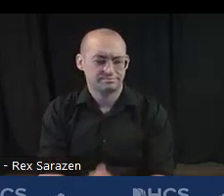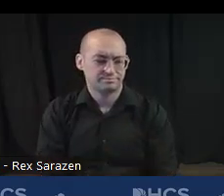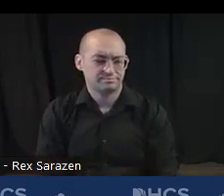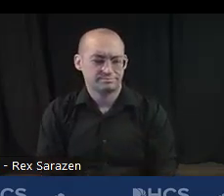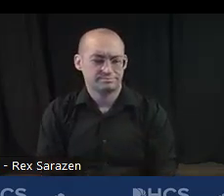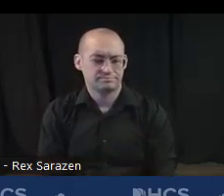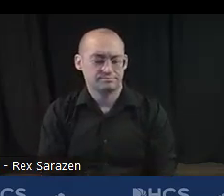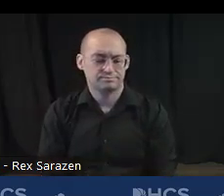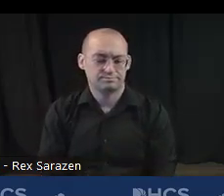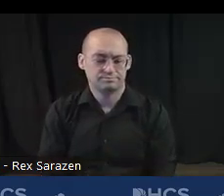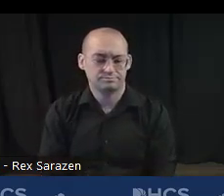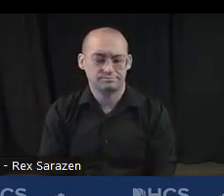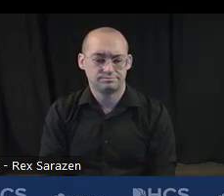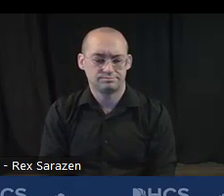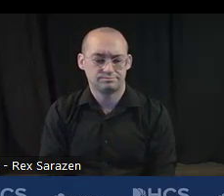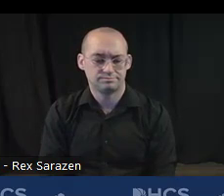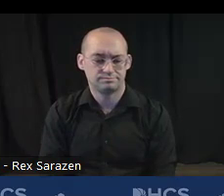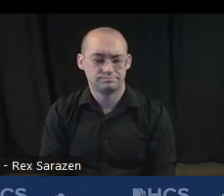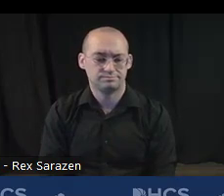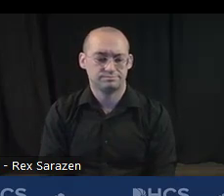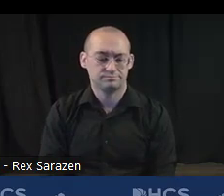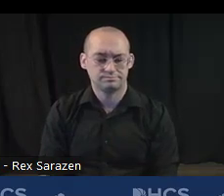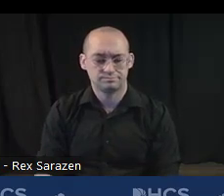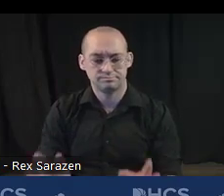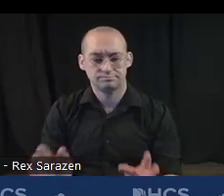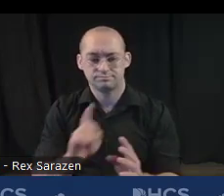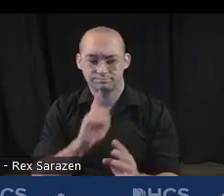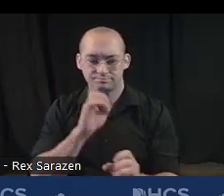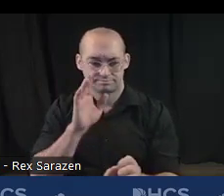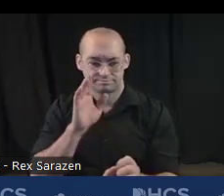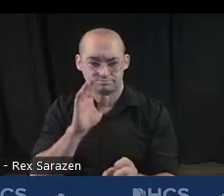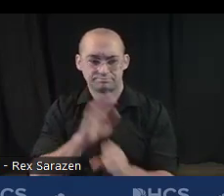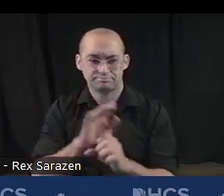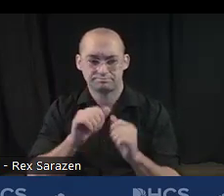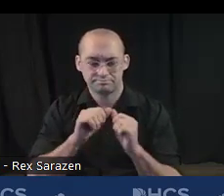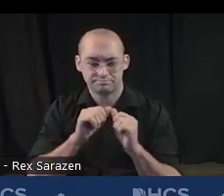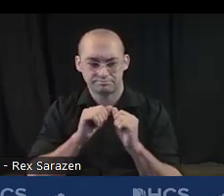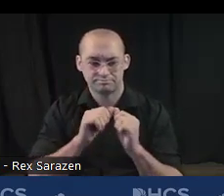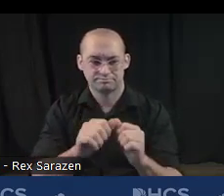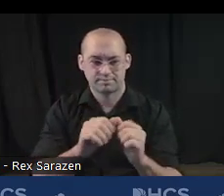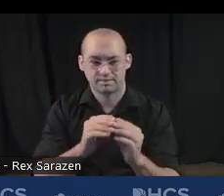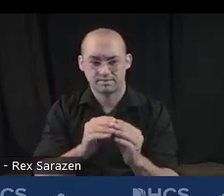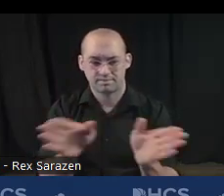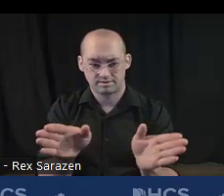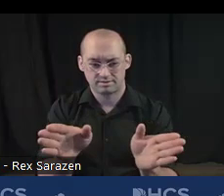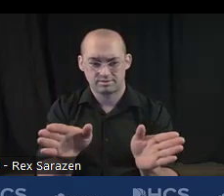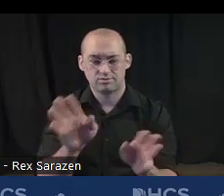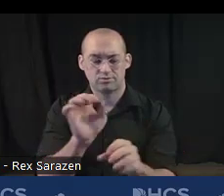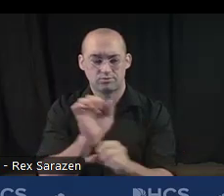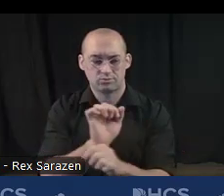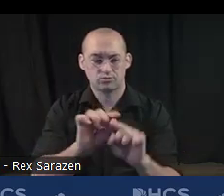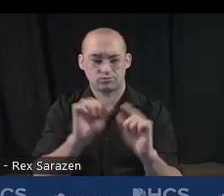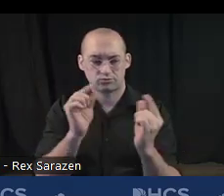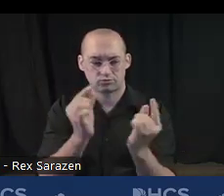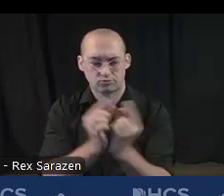also, want to be clear that we are committed to continuing and expanding these work group meetings throughout the